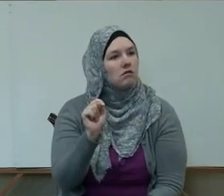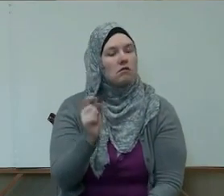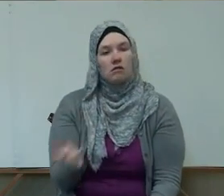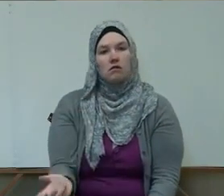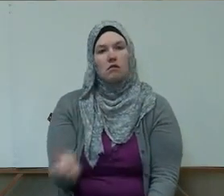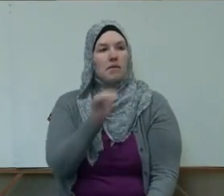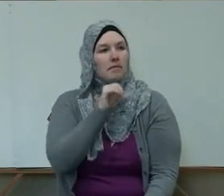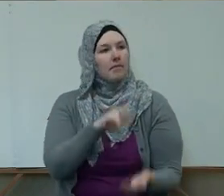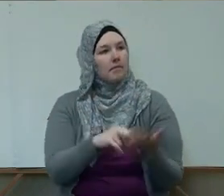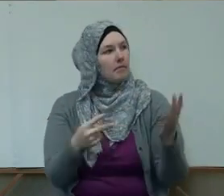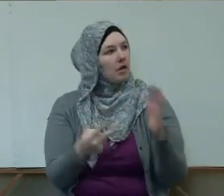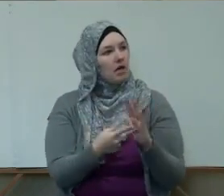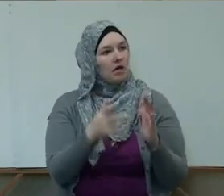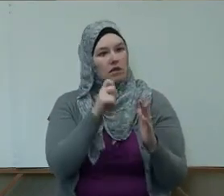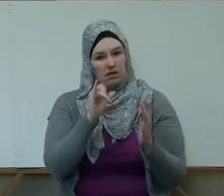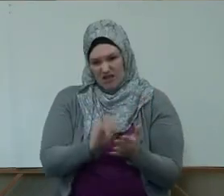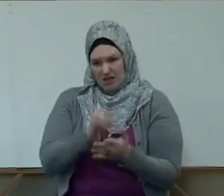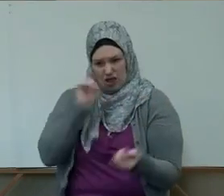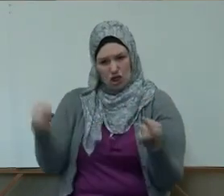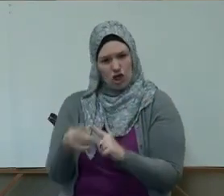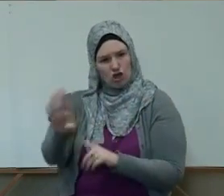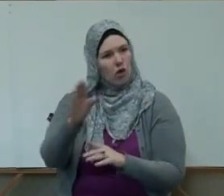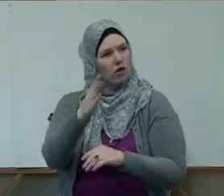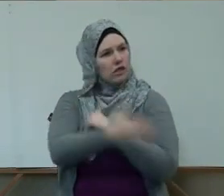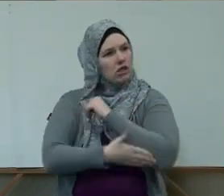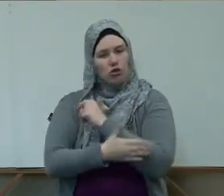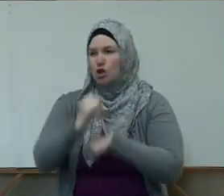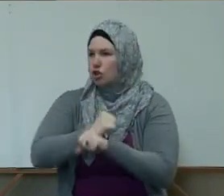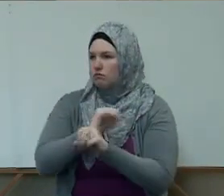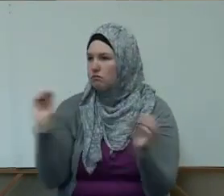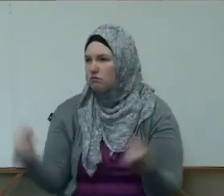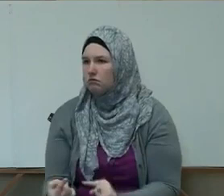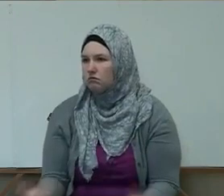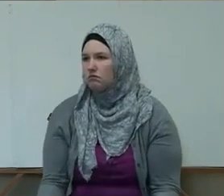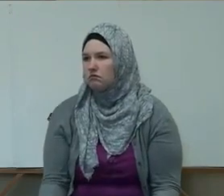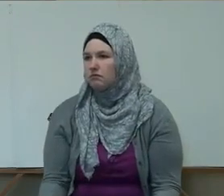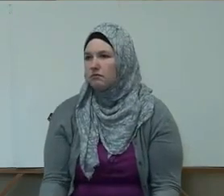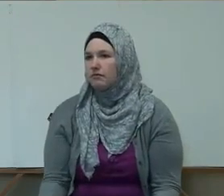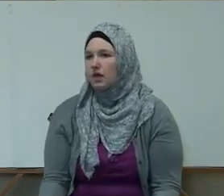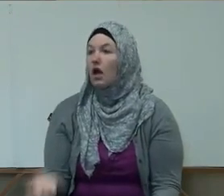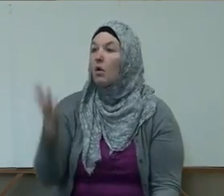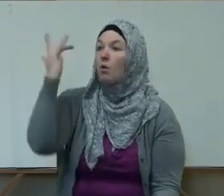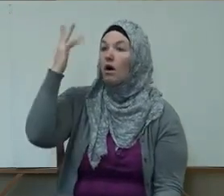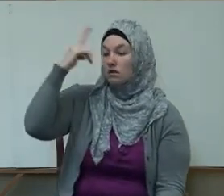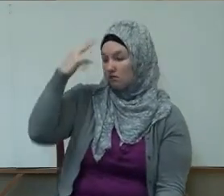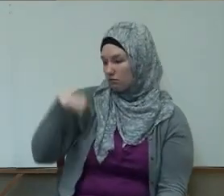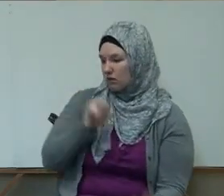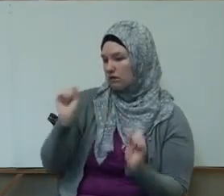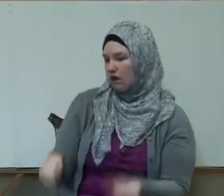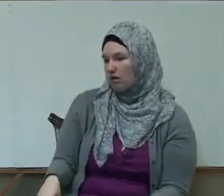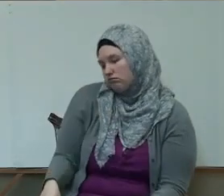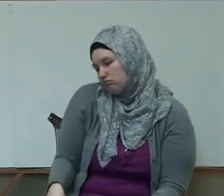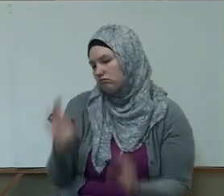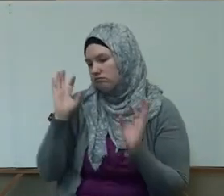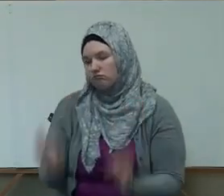because it impacts our security, not because it's helpful to our people, but because we can. And this is